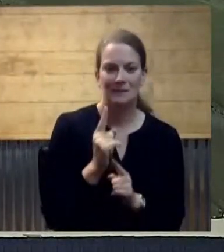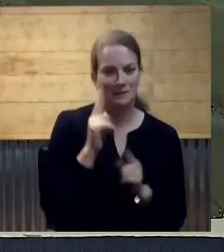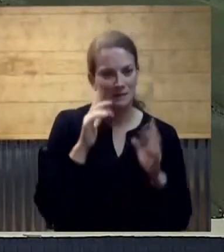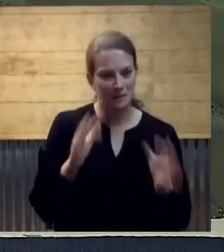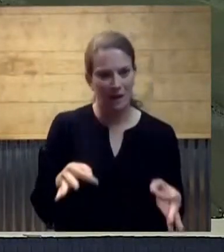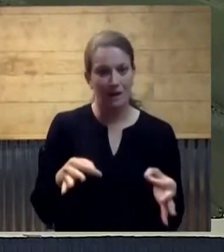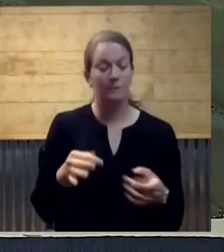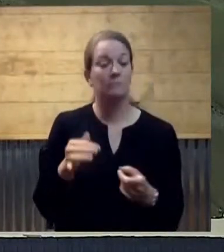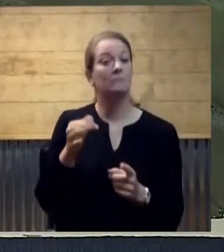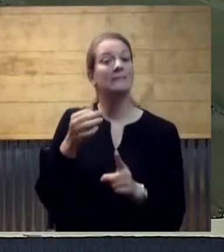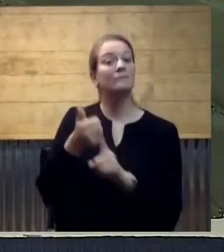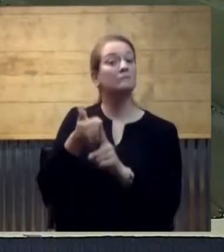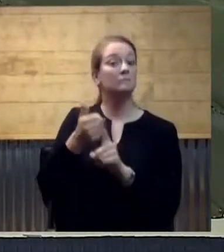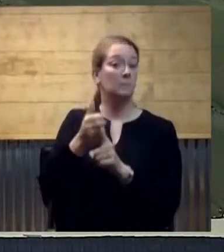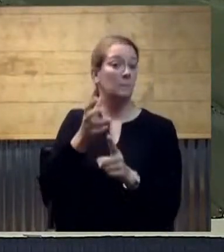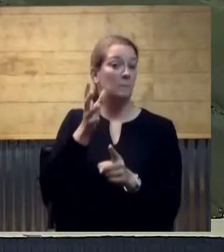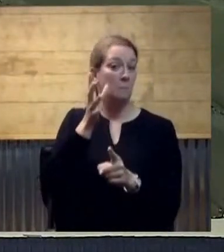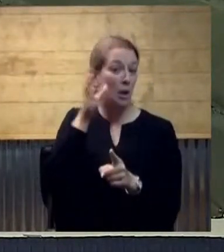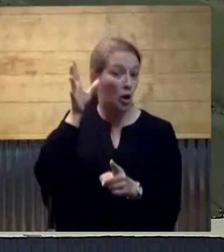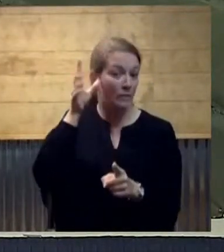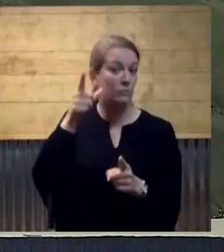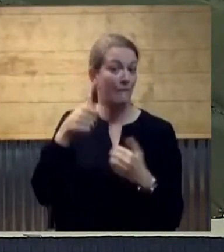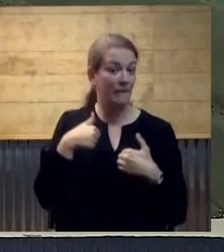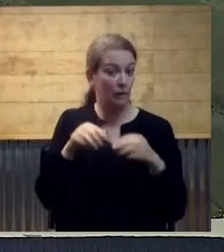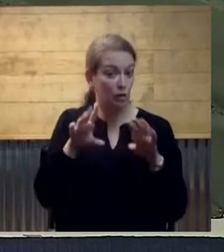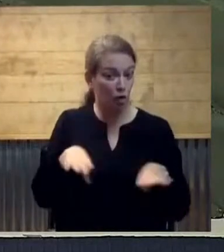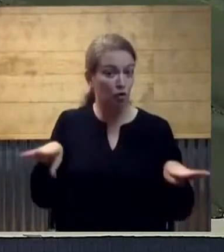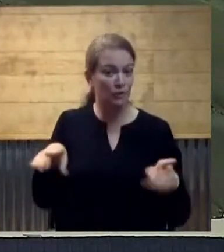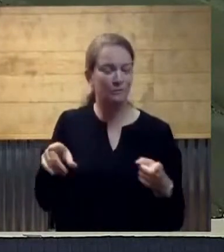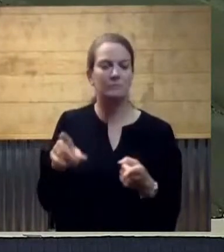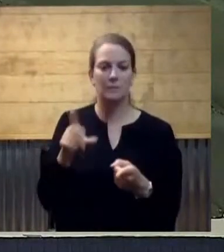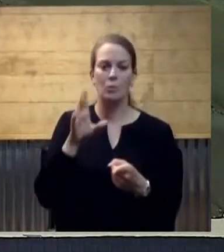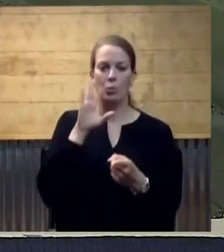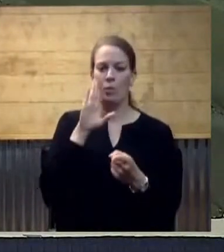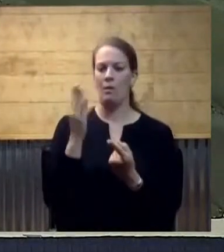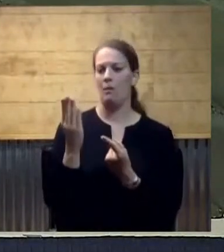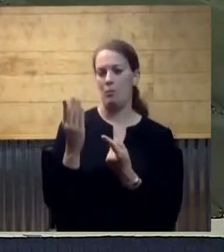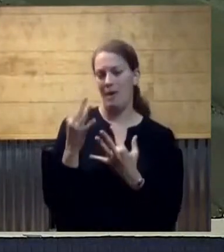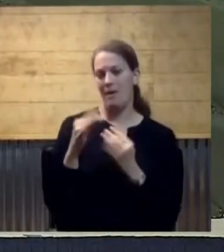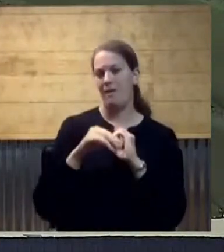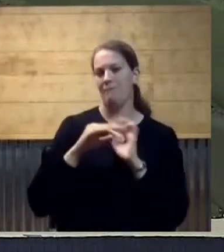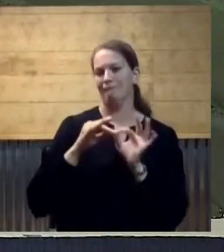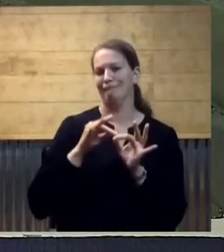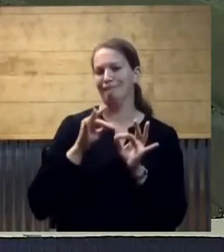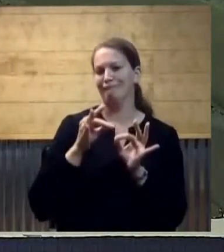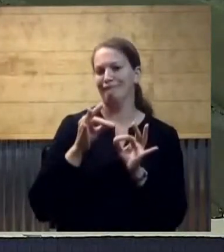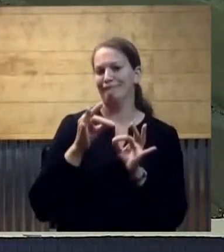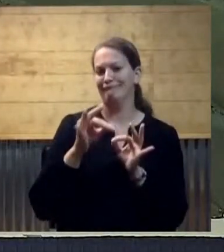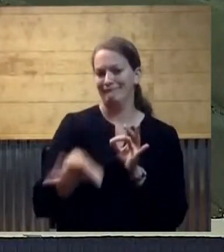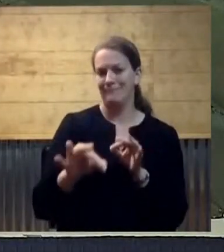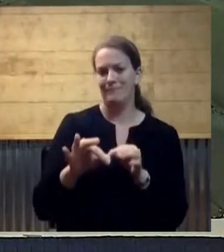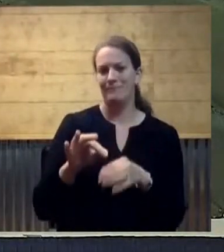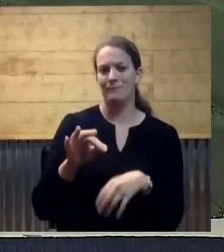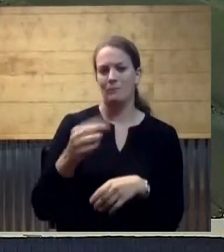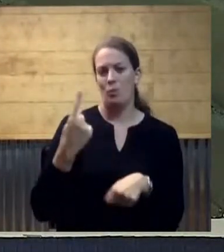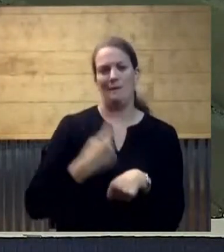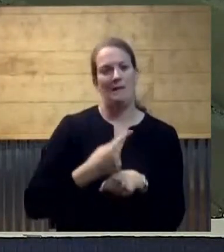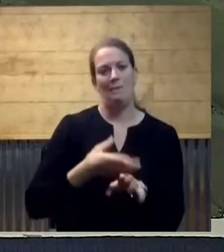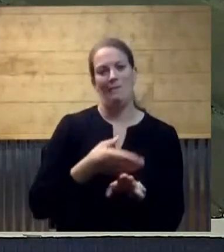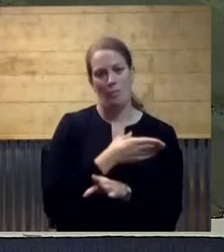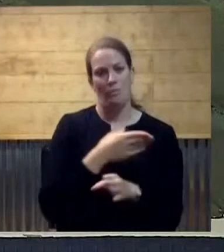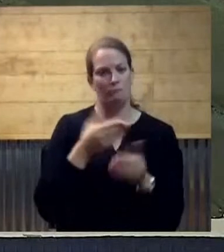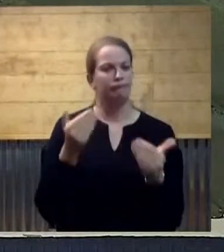the night before, and you're going to get the data the night before. I don't have the luxury of waiting for the night